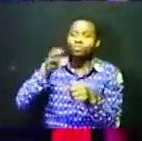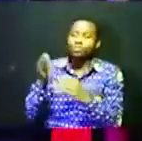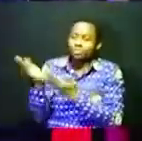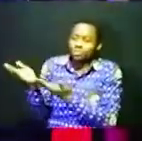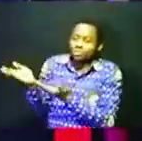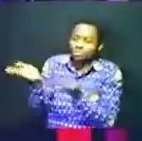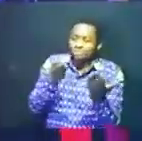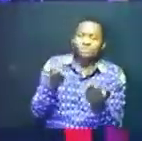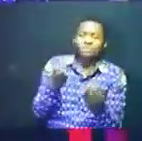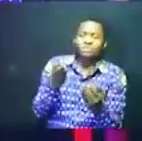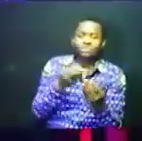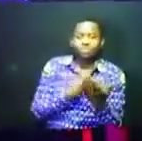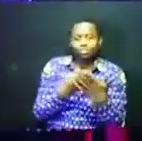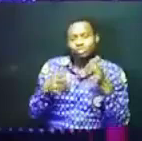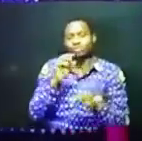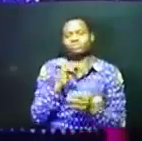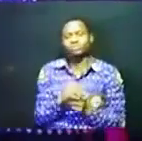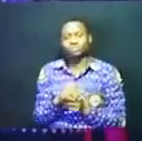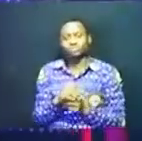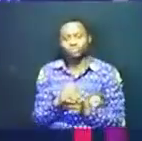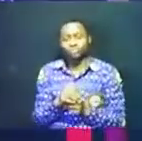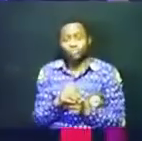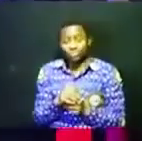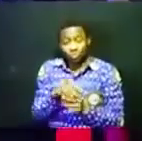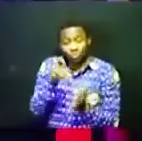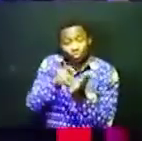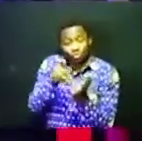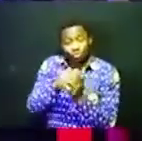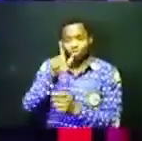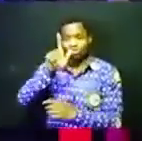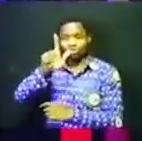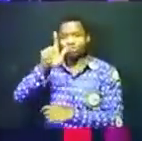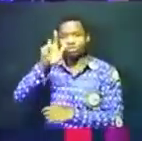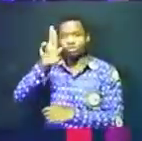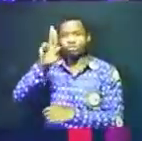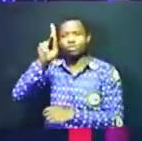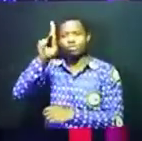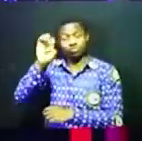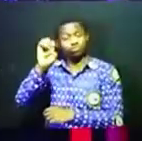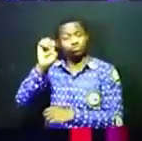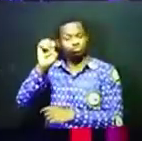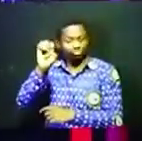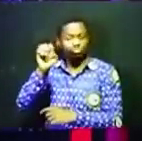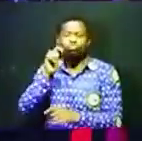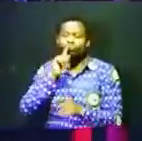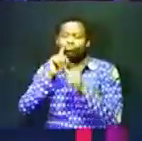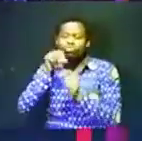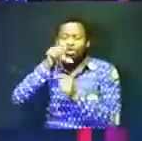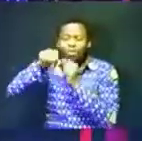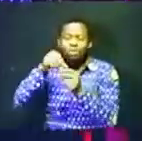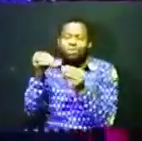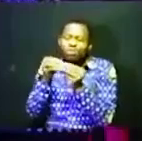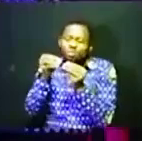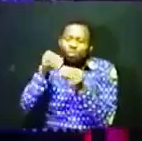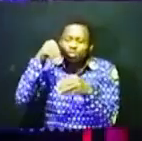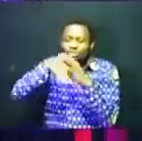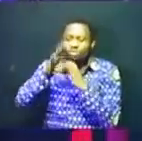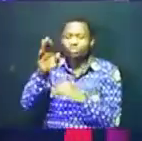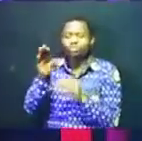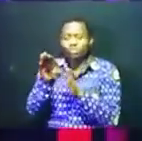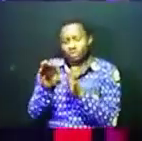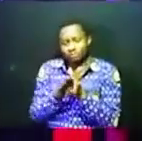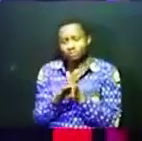Luke dwelled more on it in his first book. Luke chapter